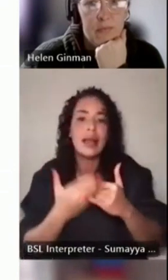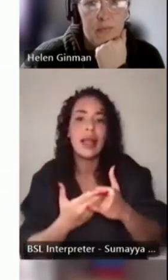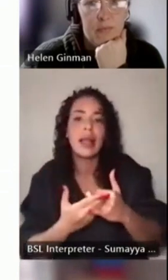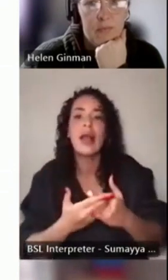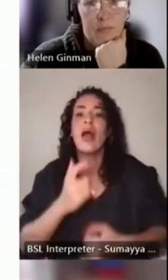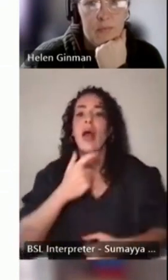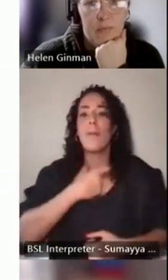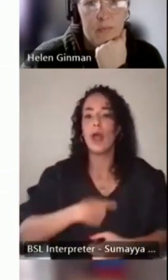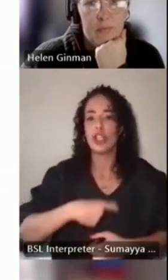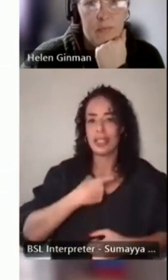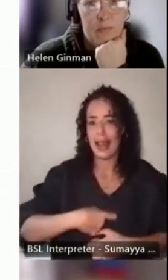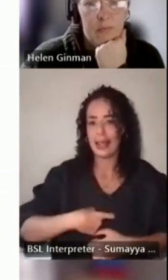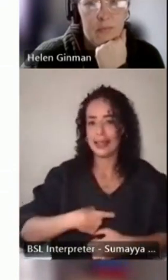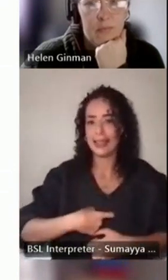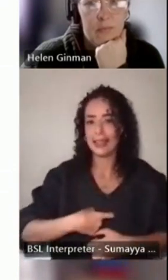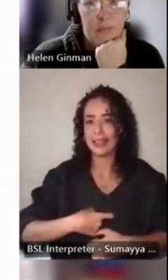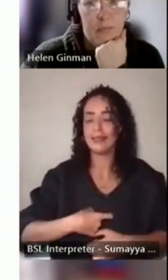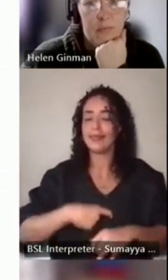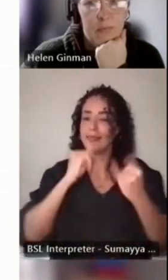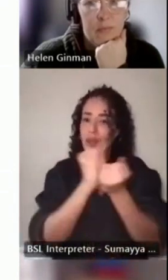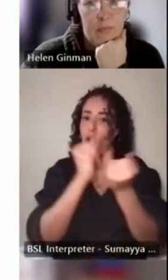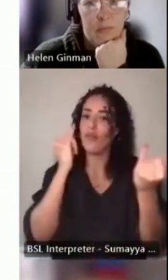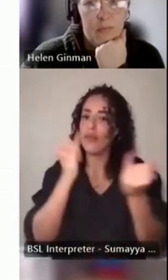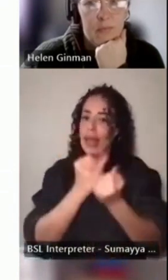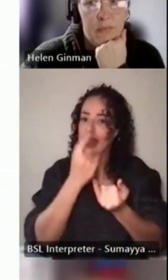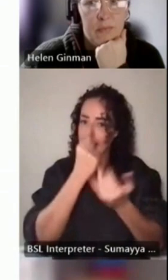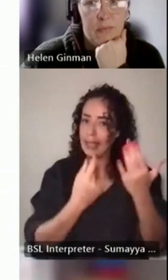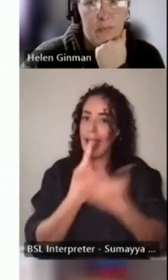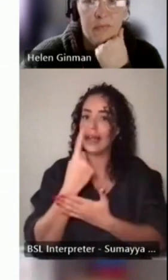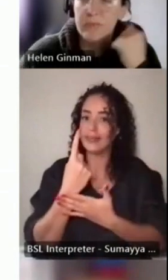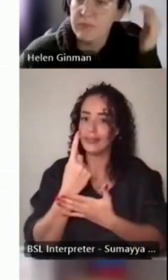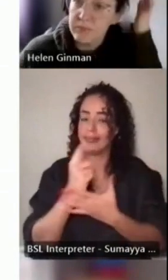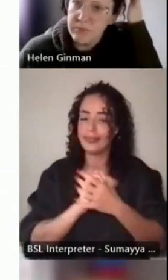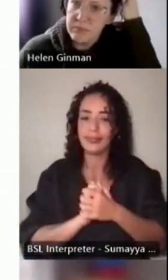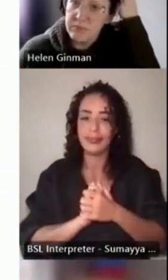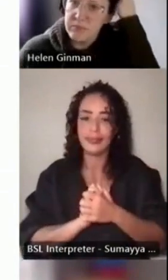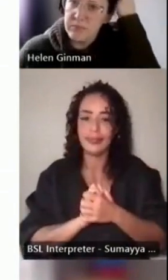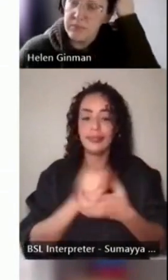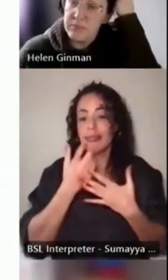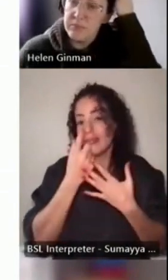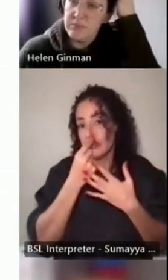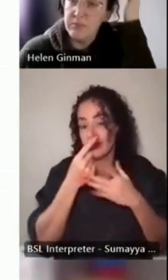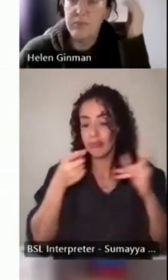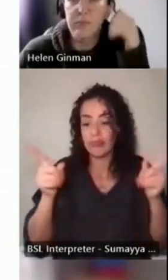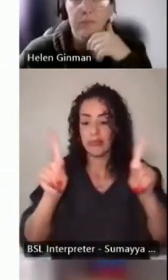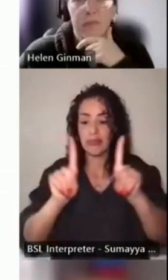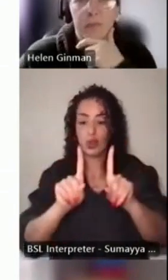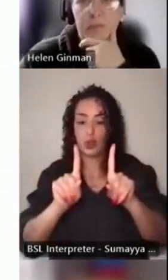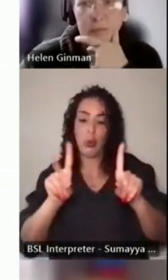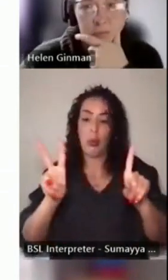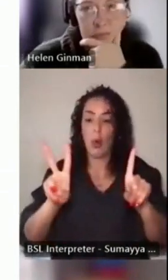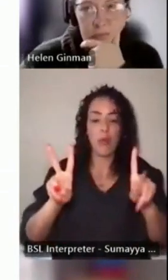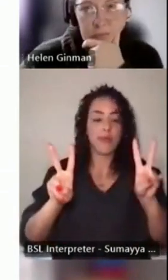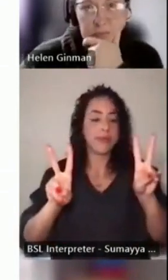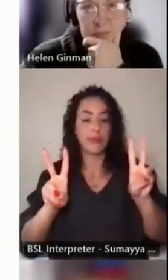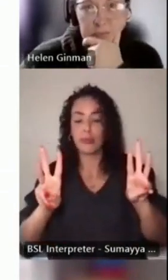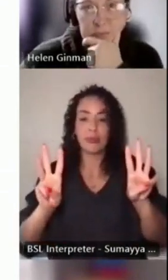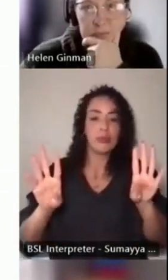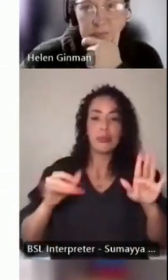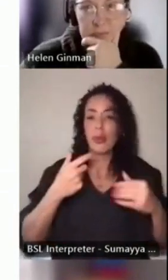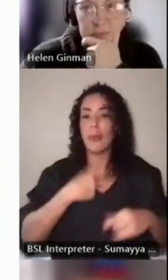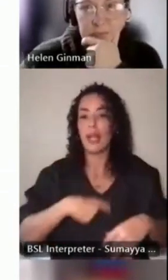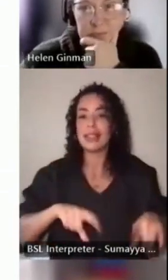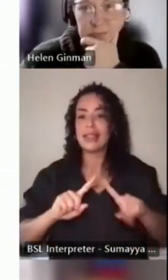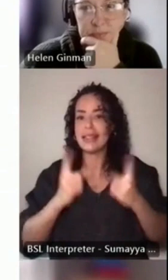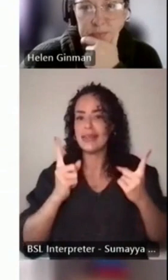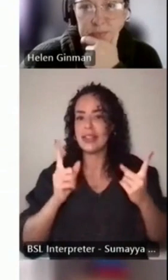personality conflict. So this can occur when two or more people have different personalities, which leads to differences in